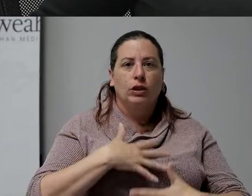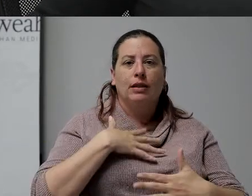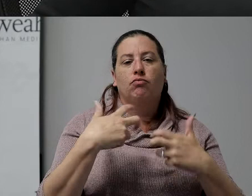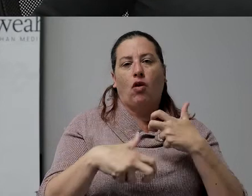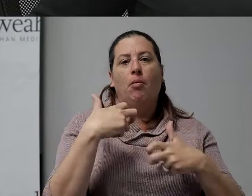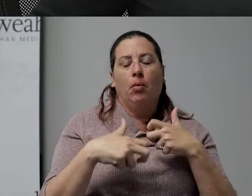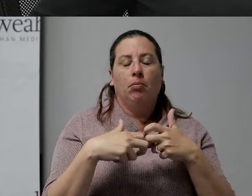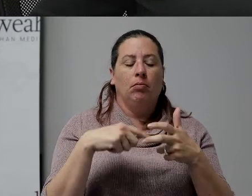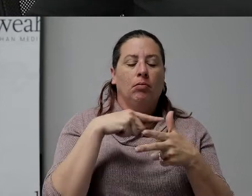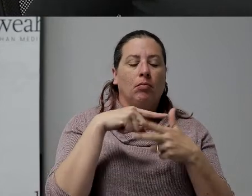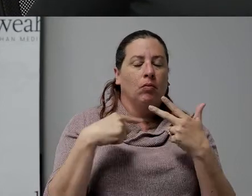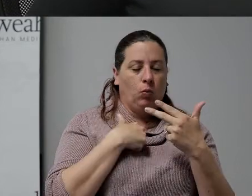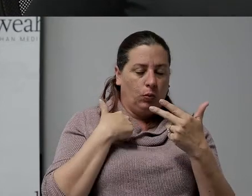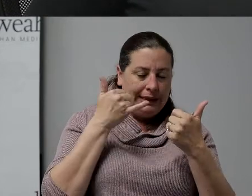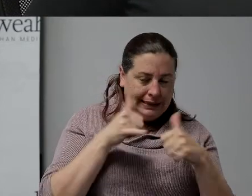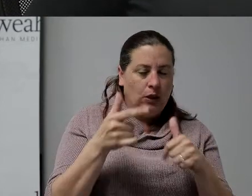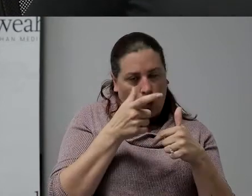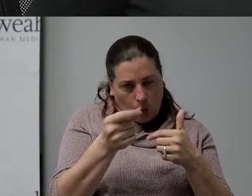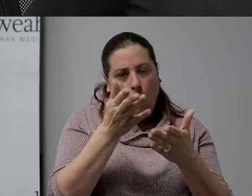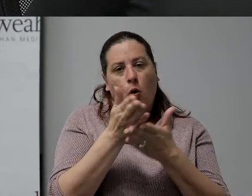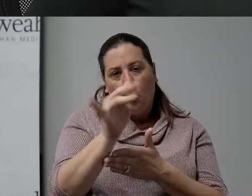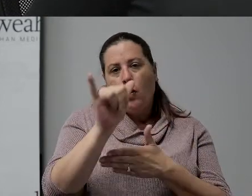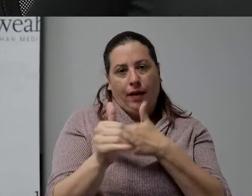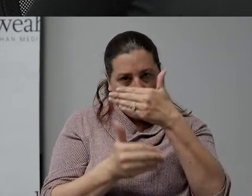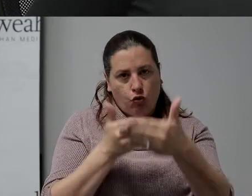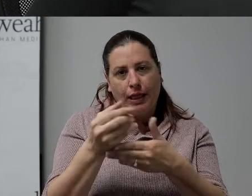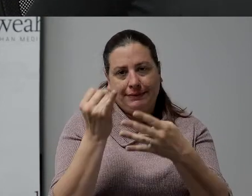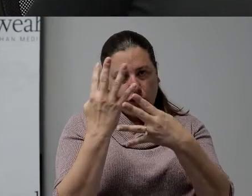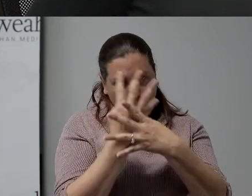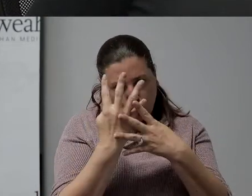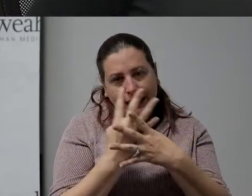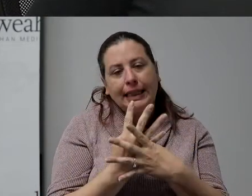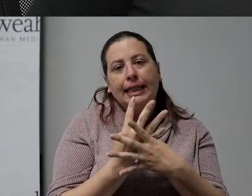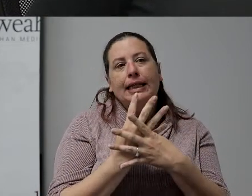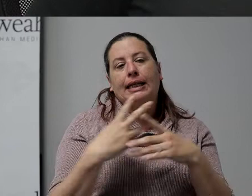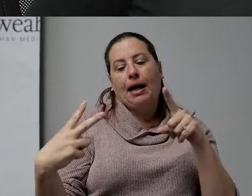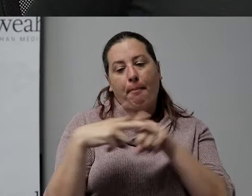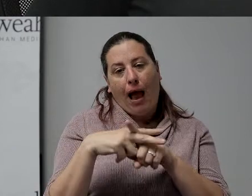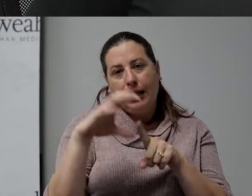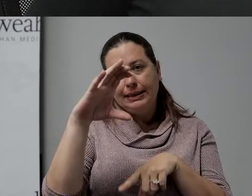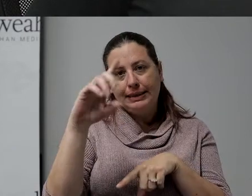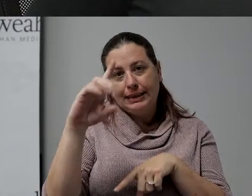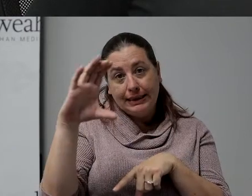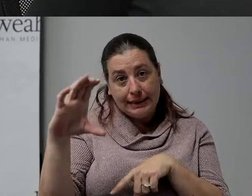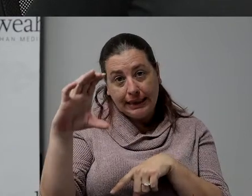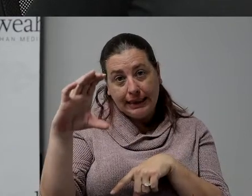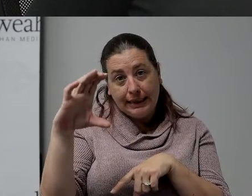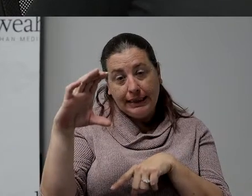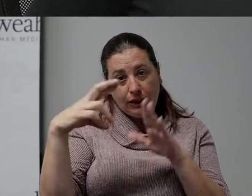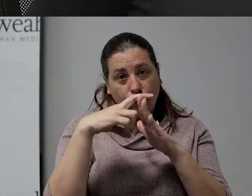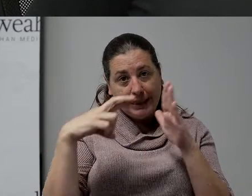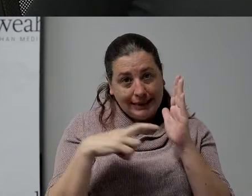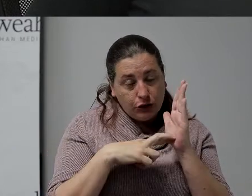that disciplinary process of screening them, applying the CDC criteria, and it's